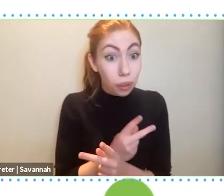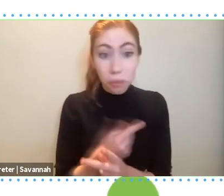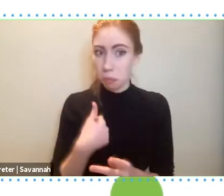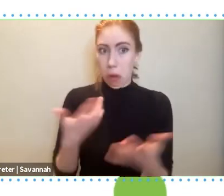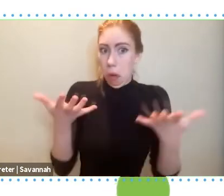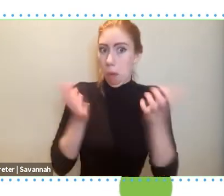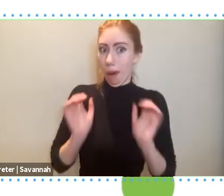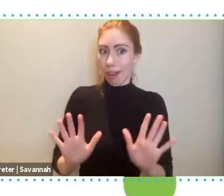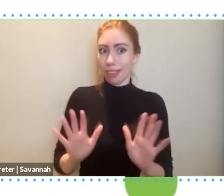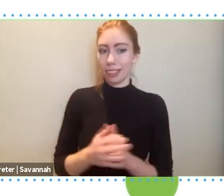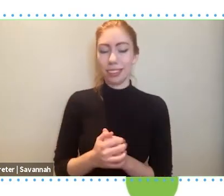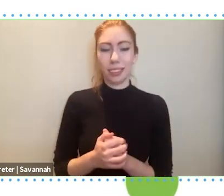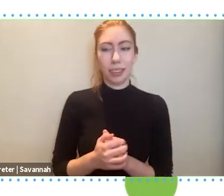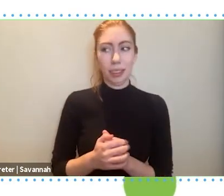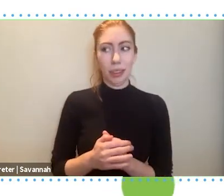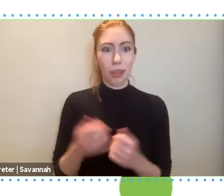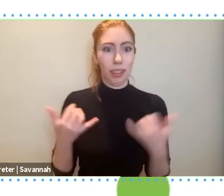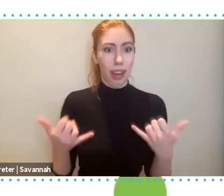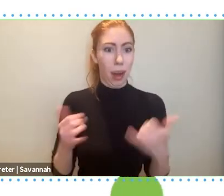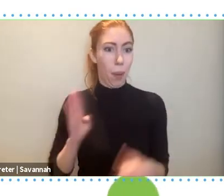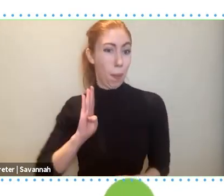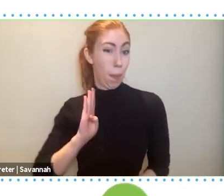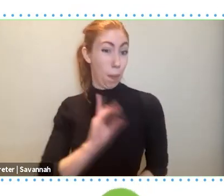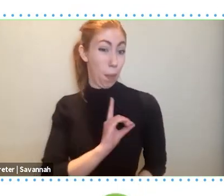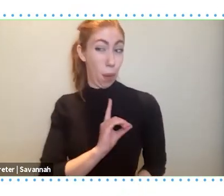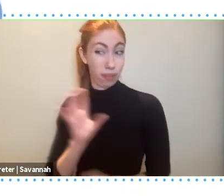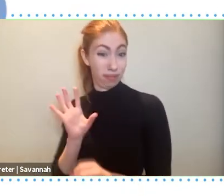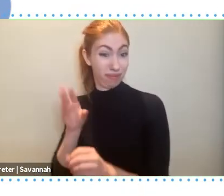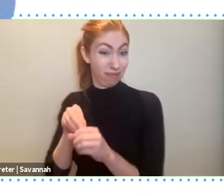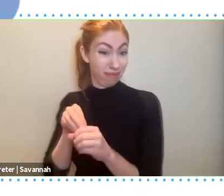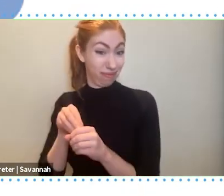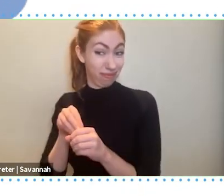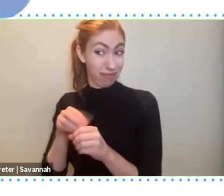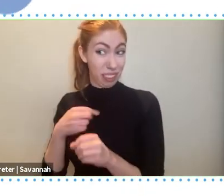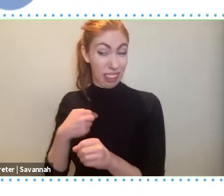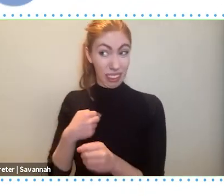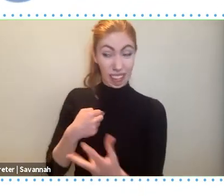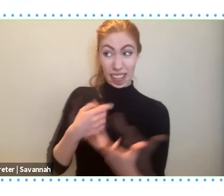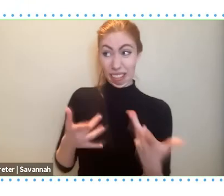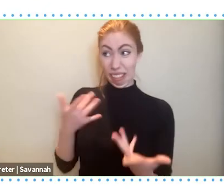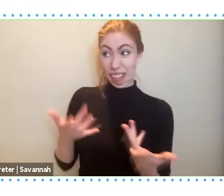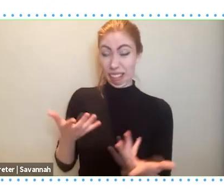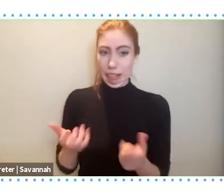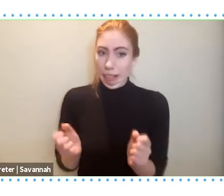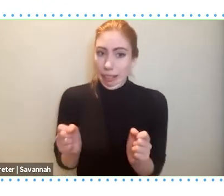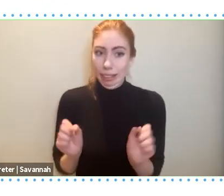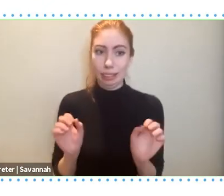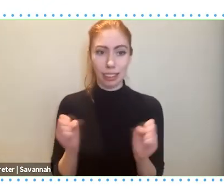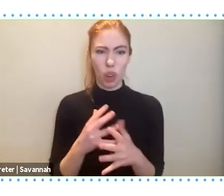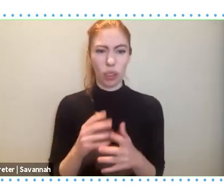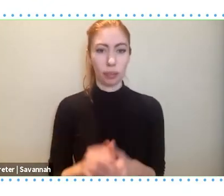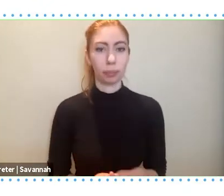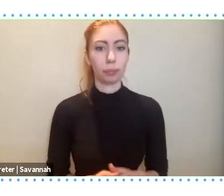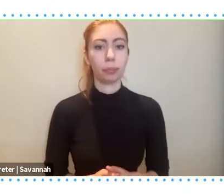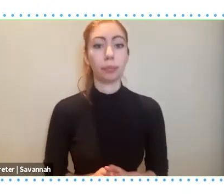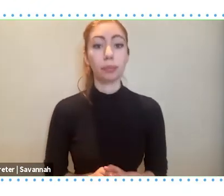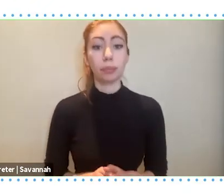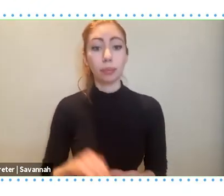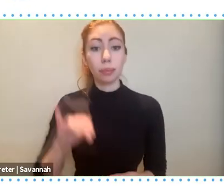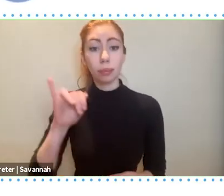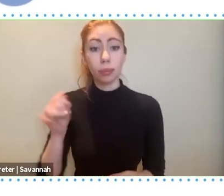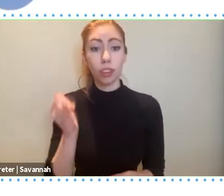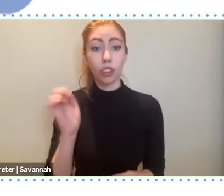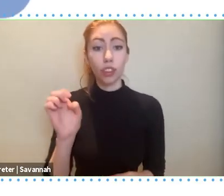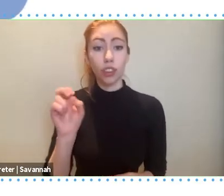heard me say earlier, want to be super clear that there are board members who are champions, who are tireless, who give their expertise, including a lot